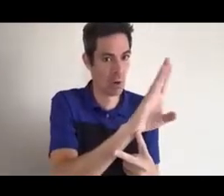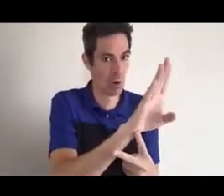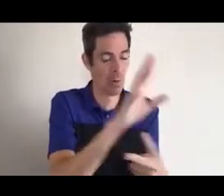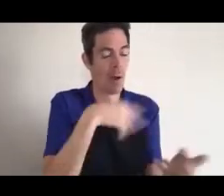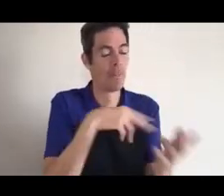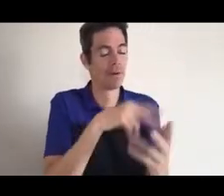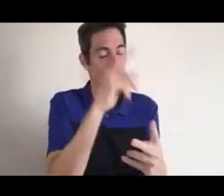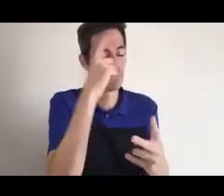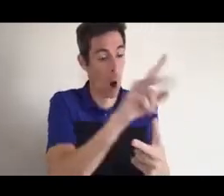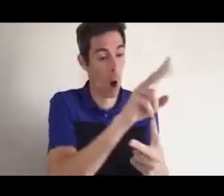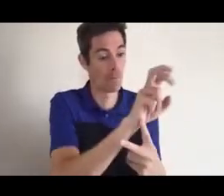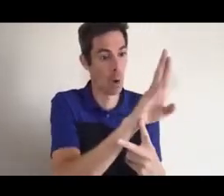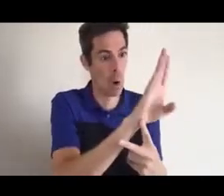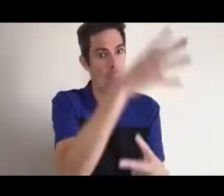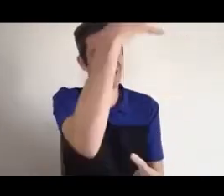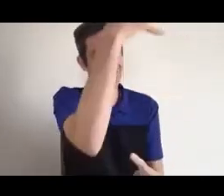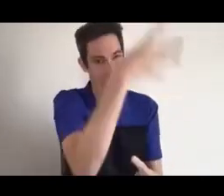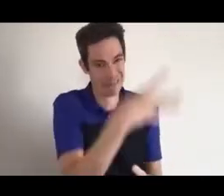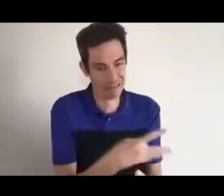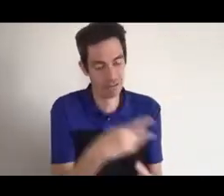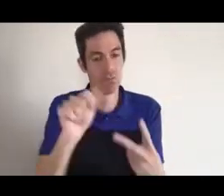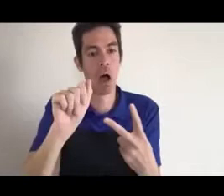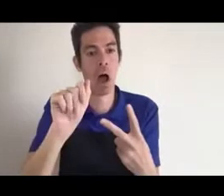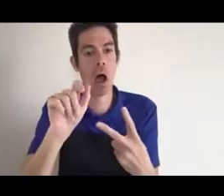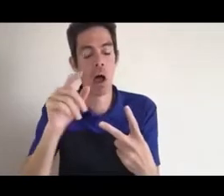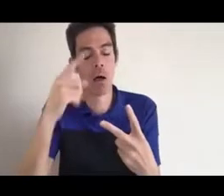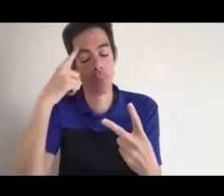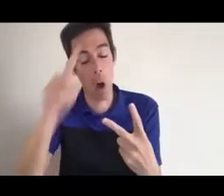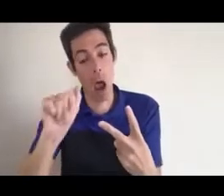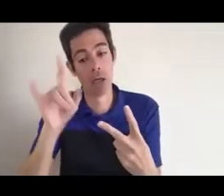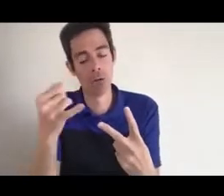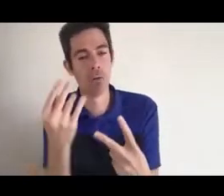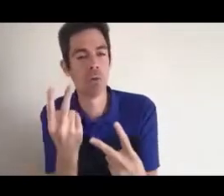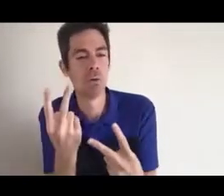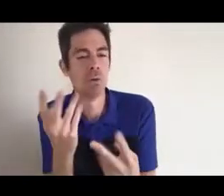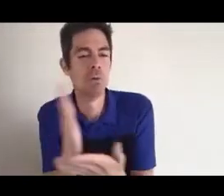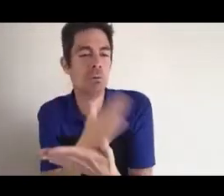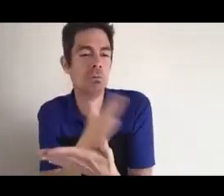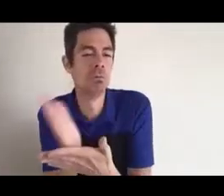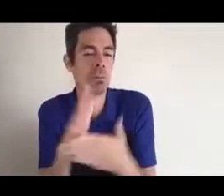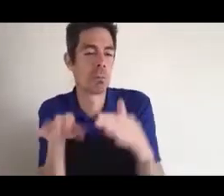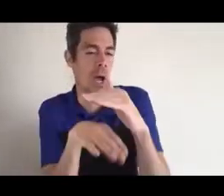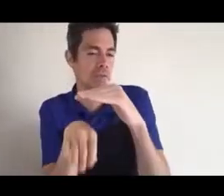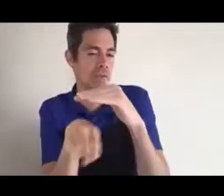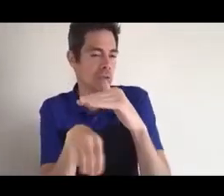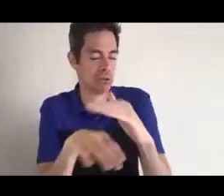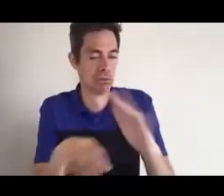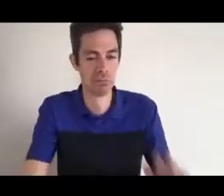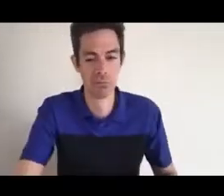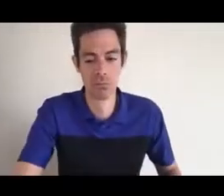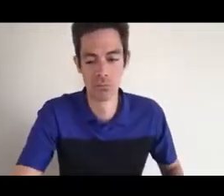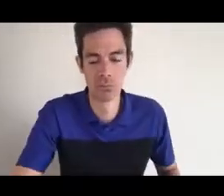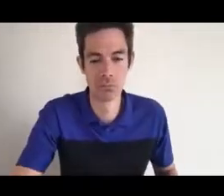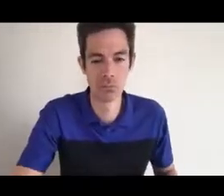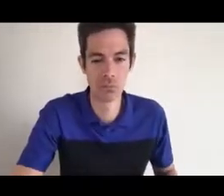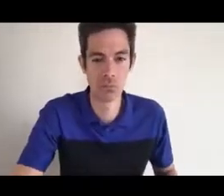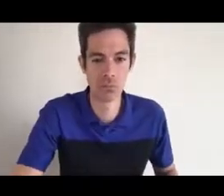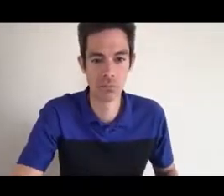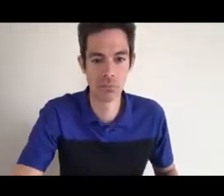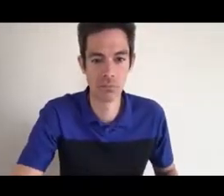And you see the difference between for verbs, there was a huge list. For adjectives, it's just two. They're very